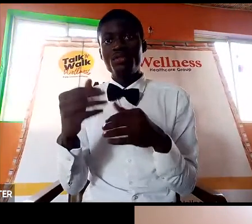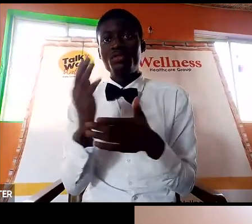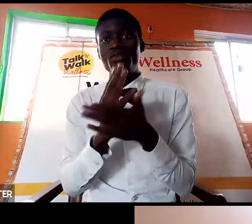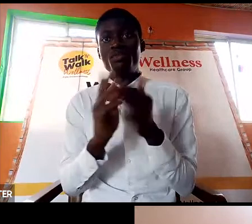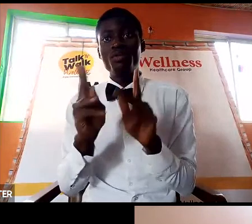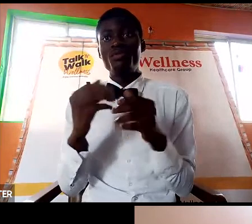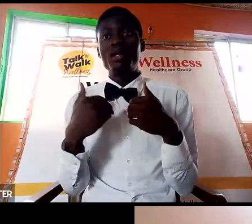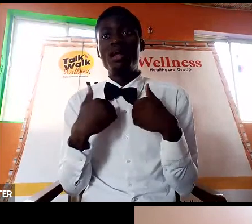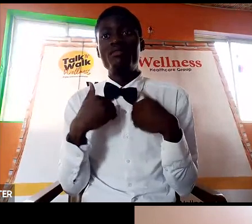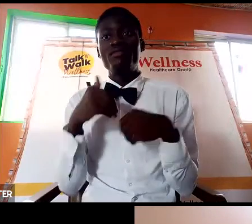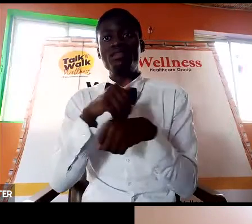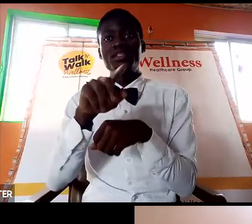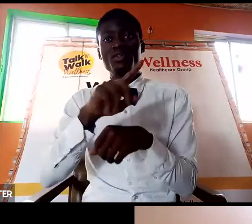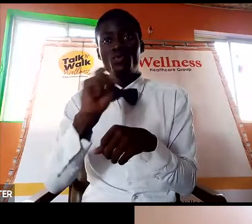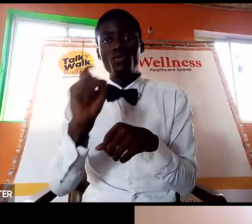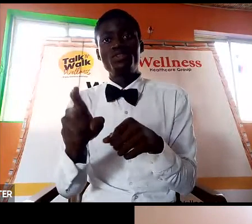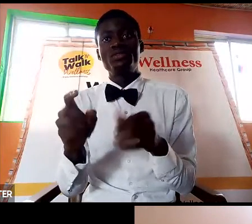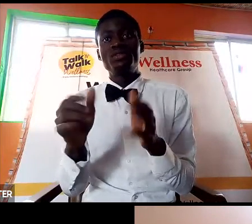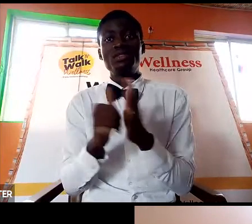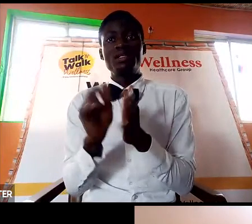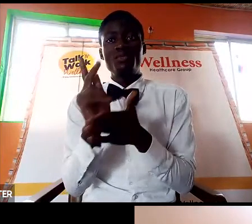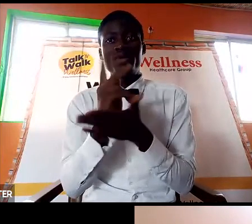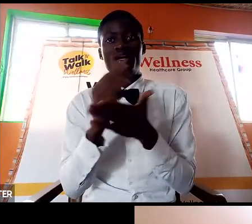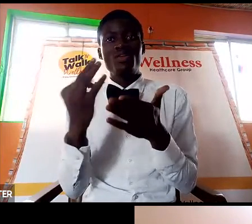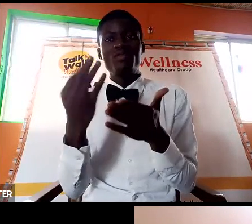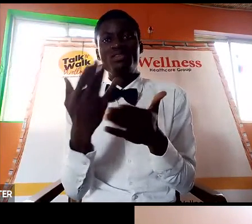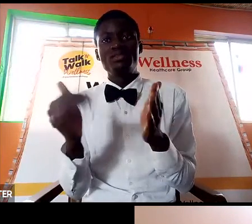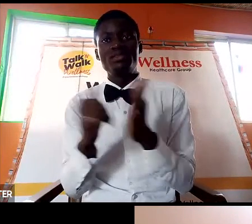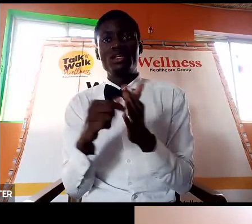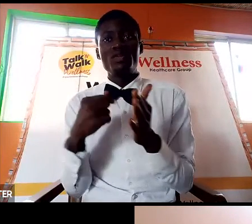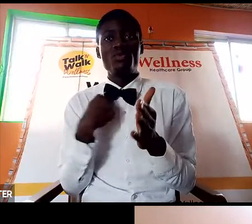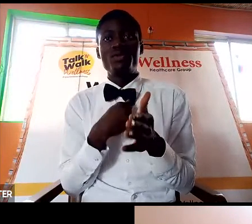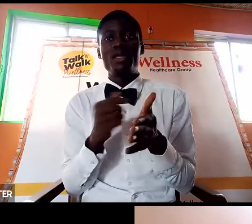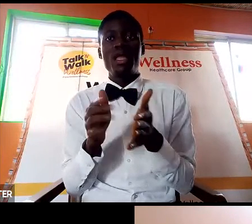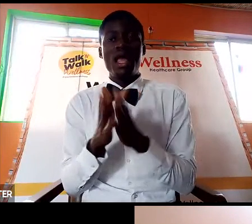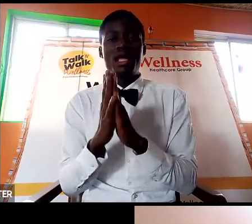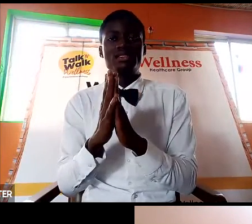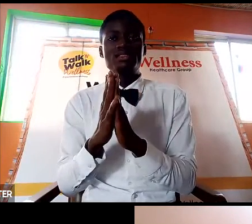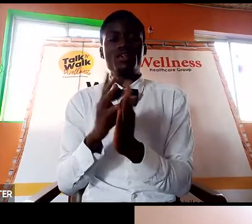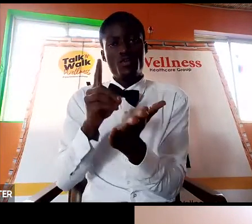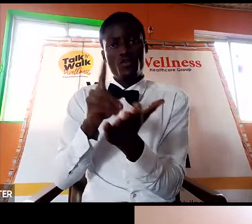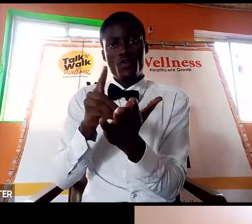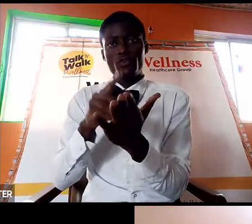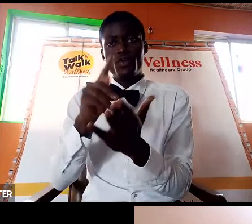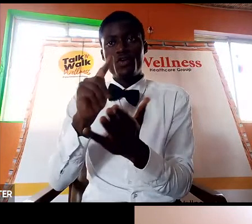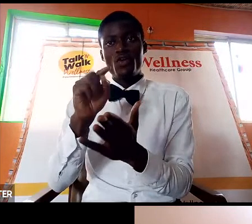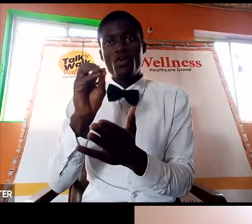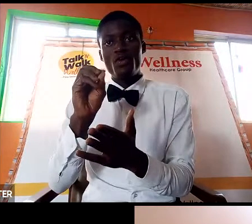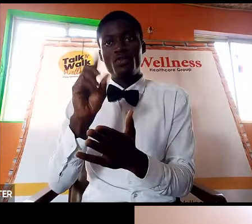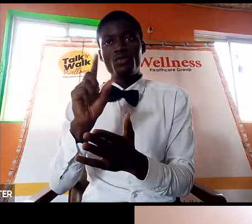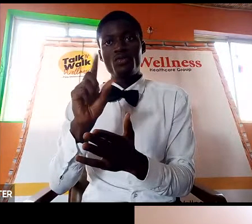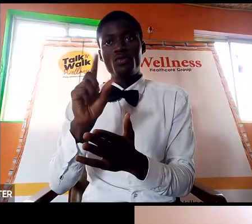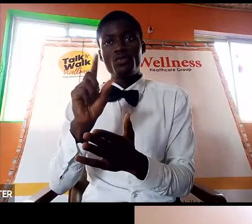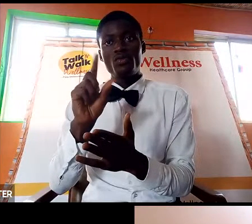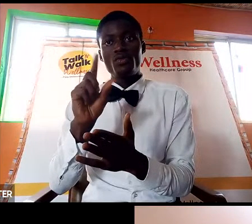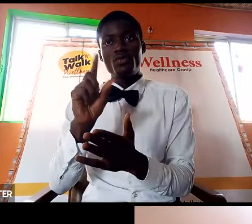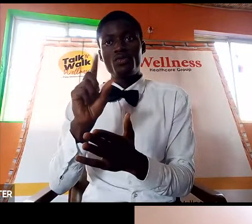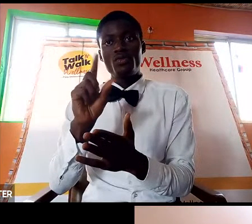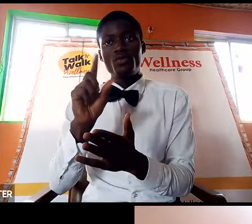we're going to be asking Dr. Tolu. But let's have your questions, please. Let's have your questions.